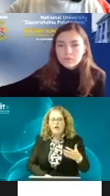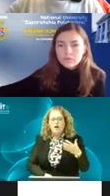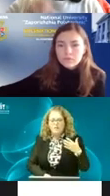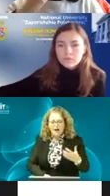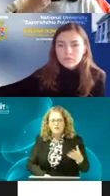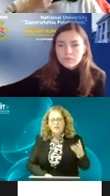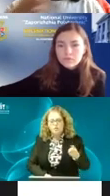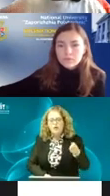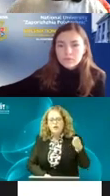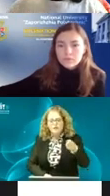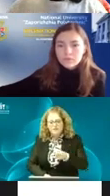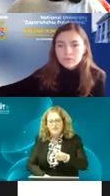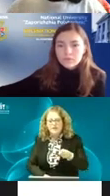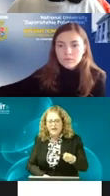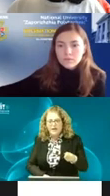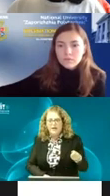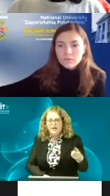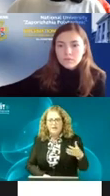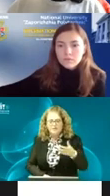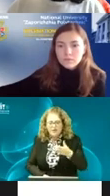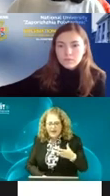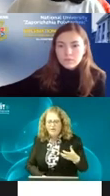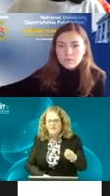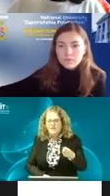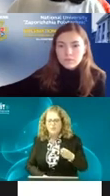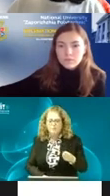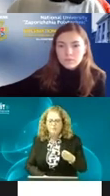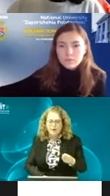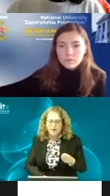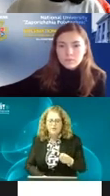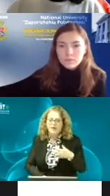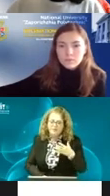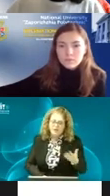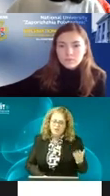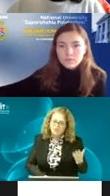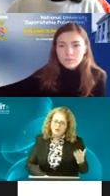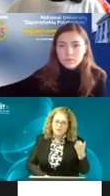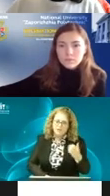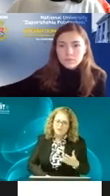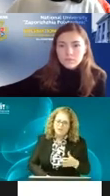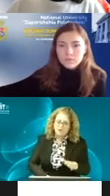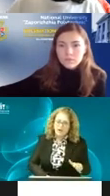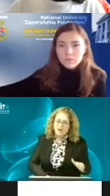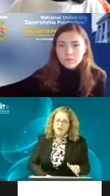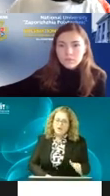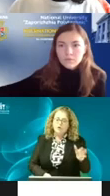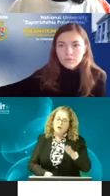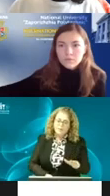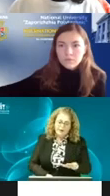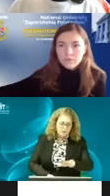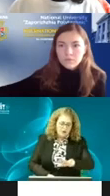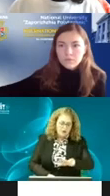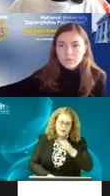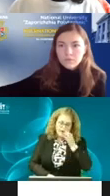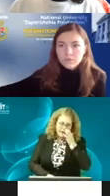story of how they took different different areas and put them together. So I invite you to register and to enjoy. So going